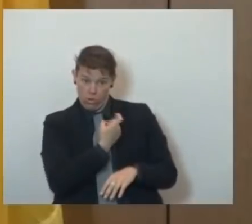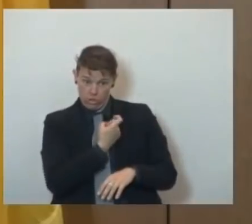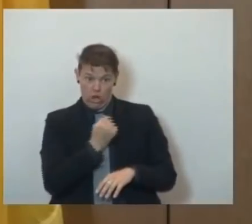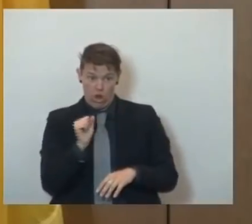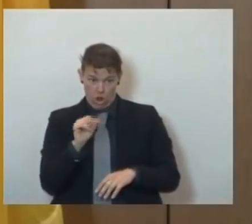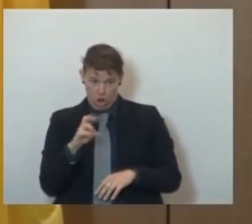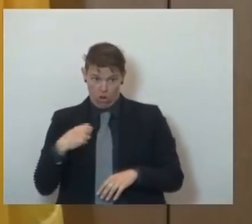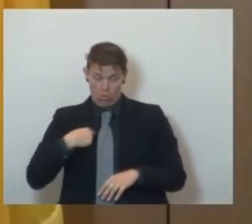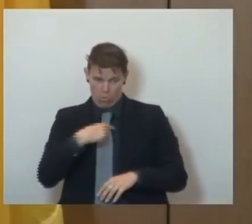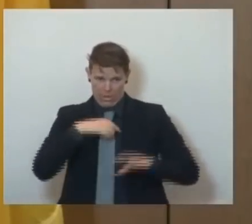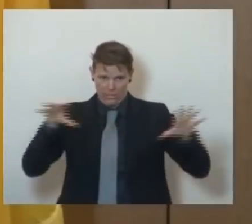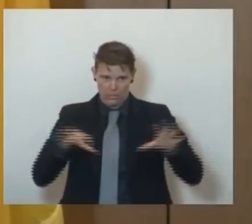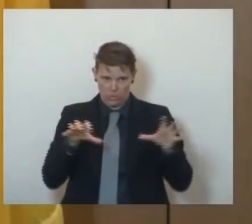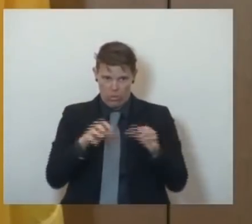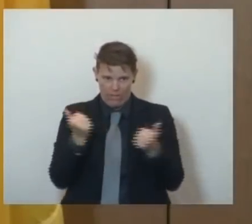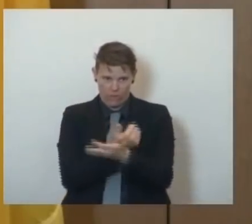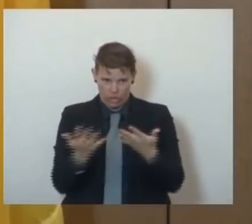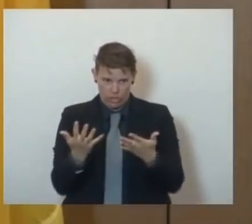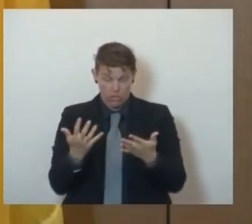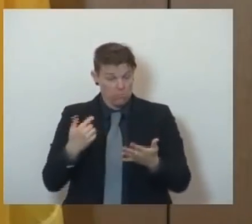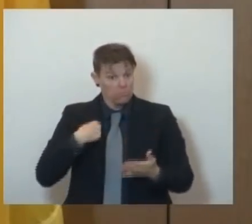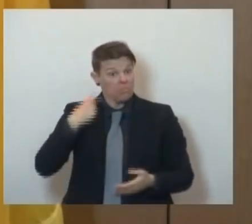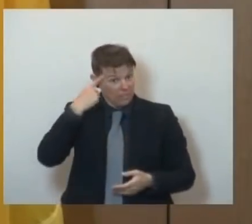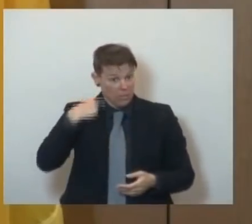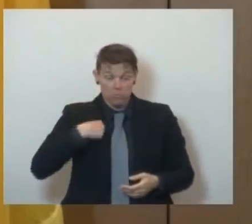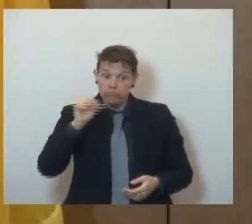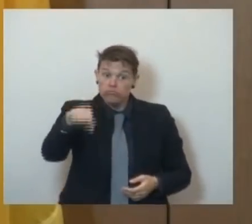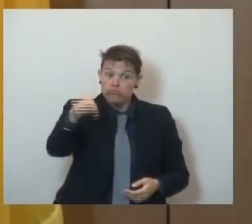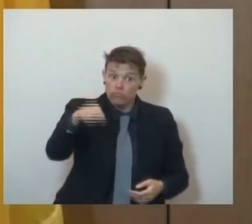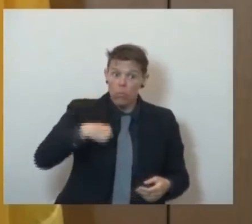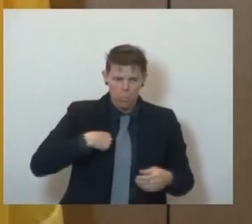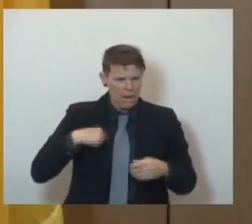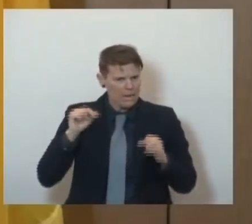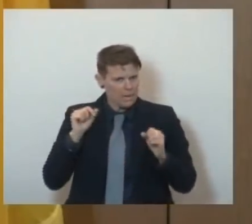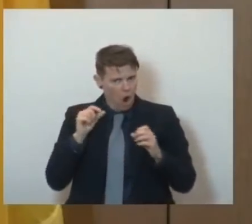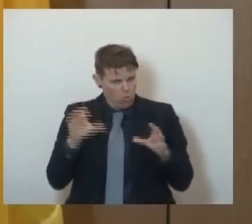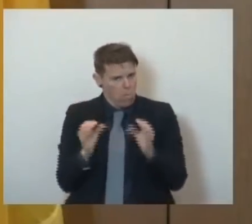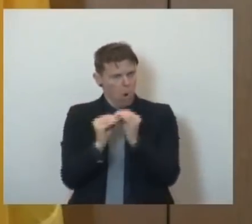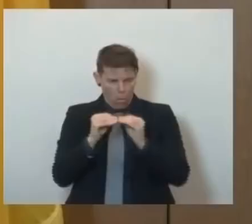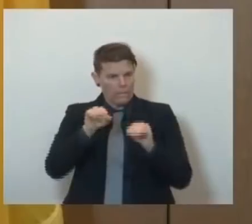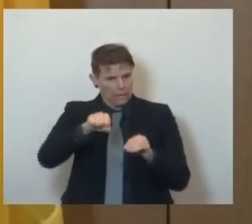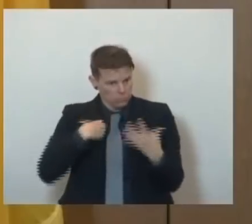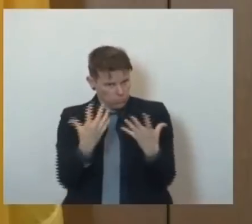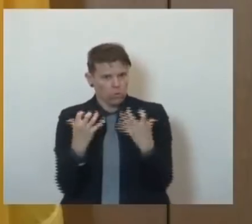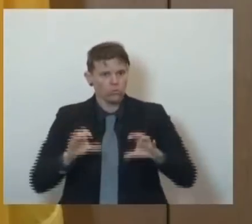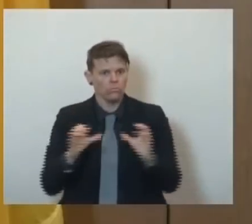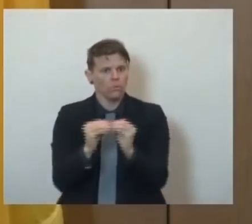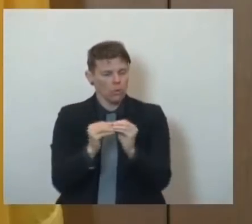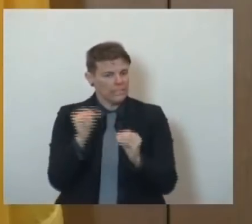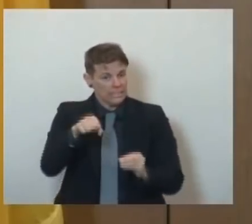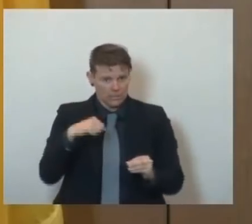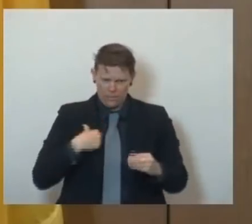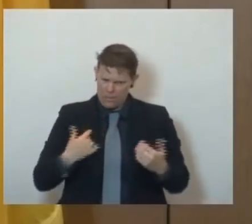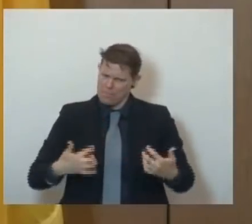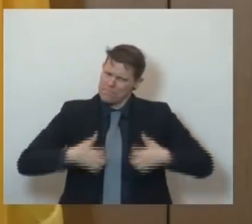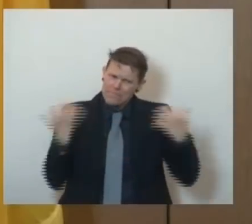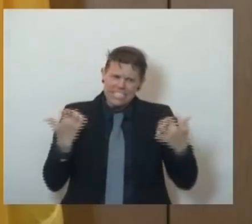we are. Can we do more? We are working to do more. Are we outraged that every time we lose